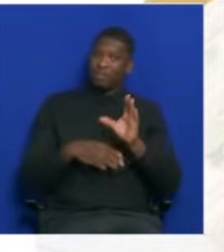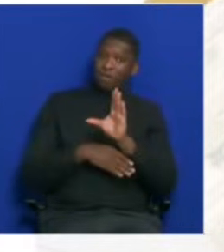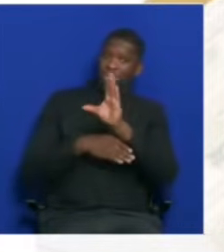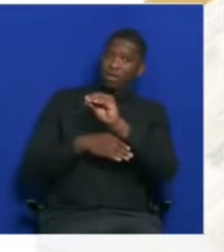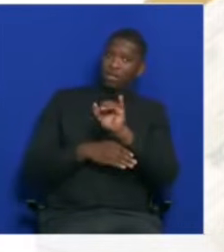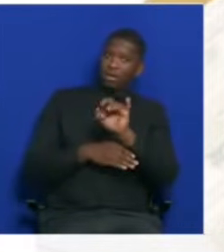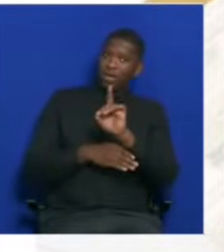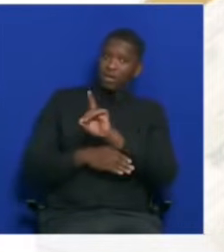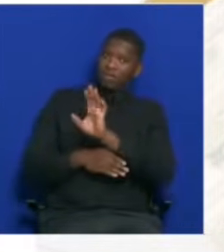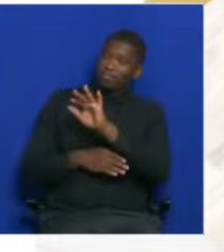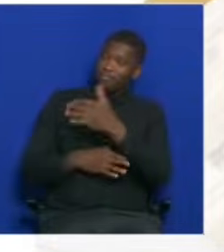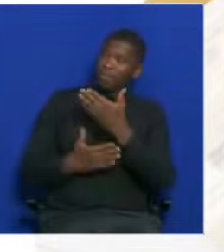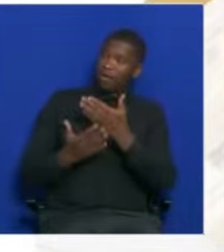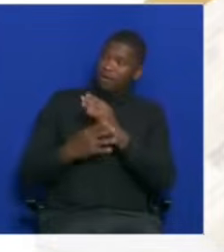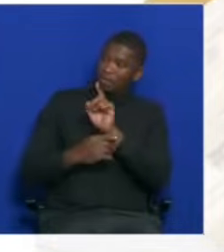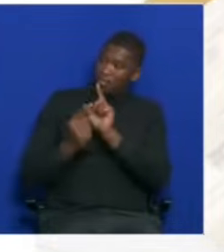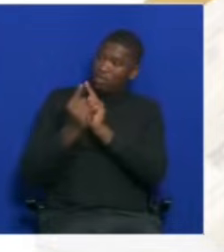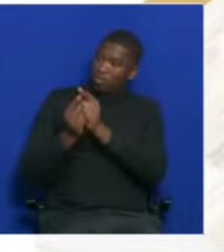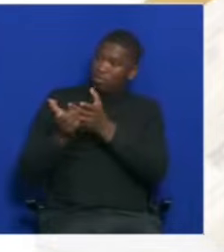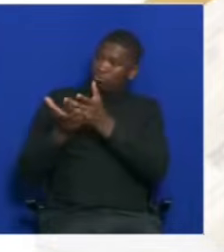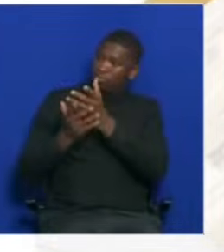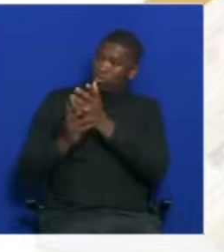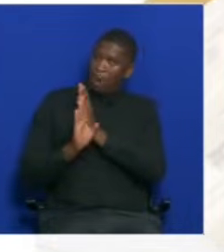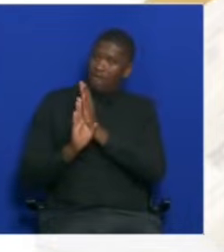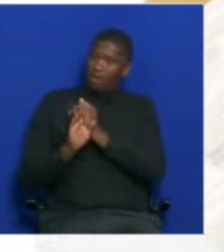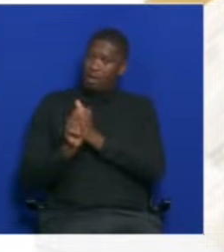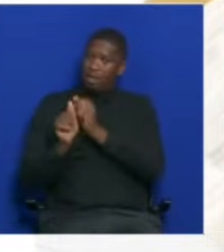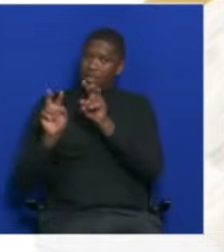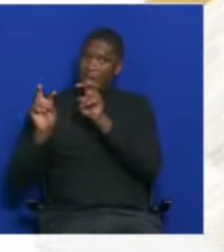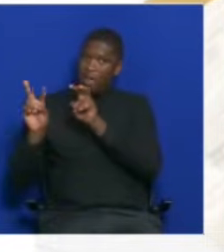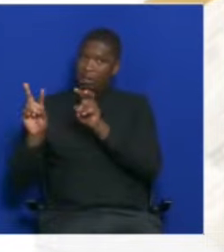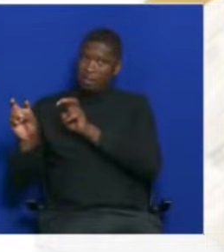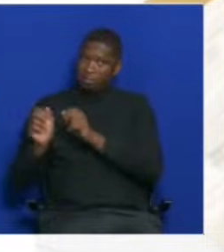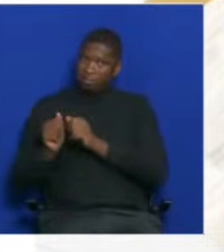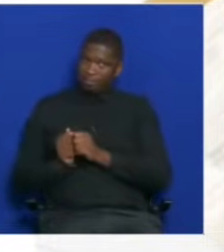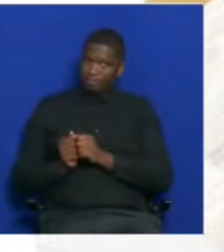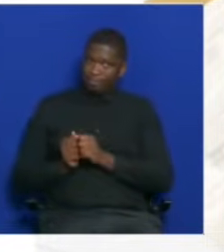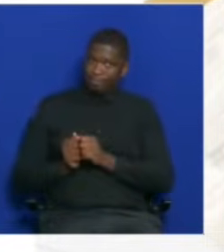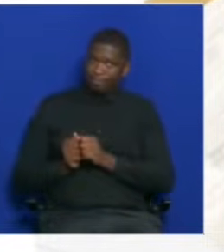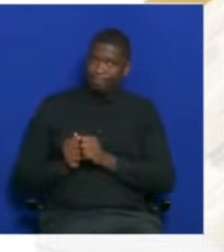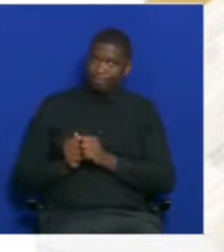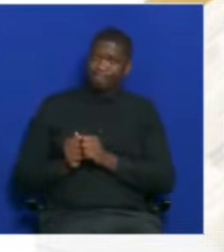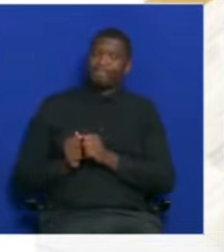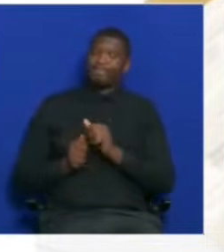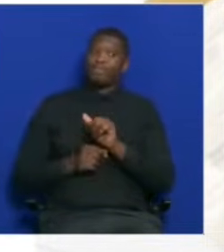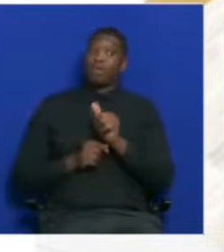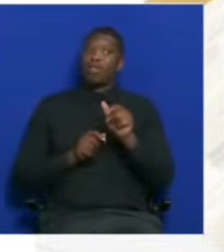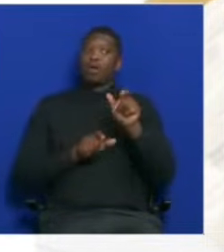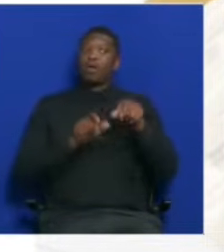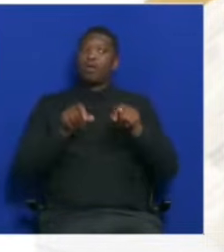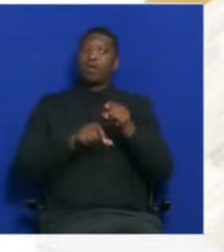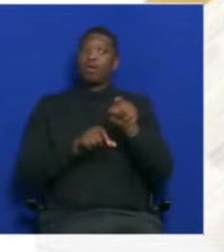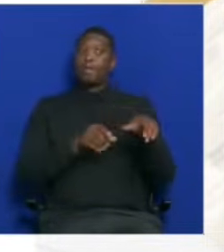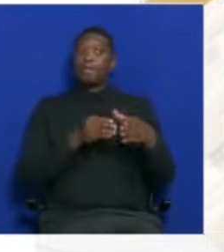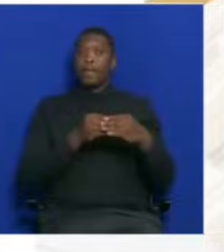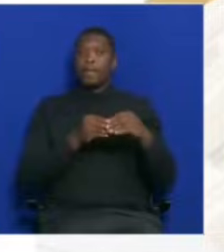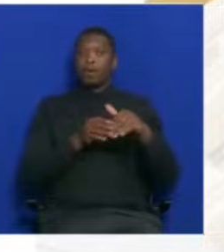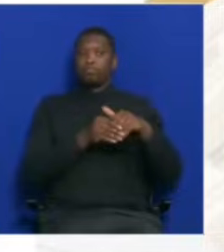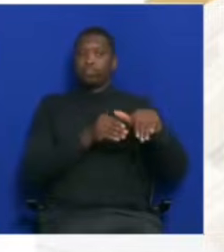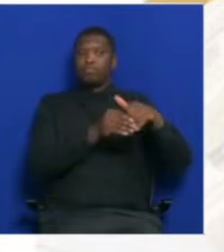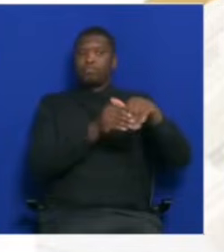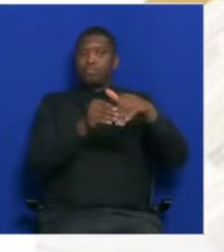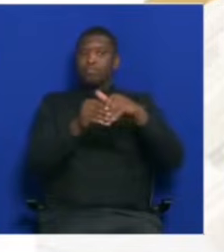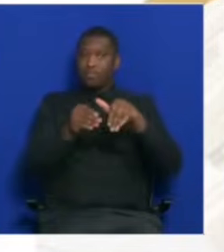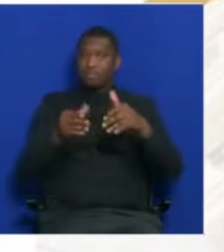her privately on another matter. The other parties were excused. I then asked the ID if